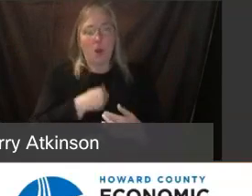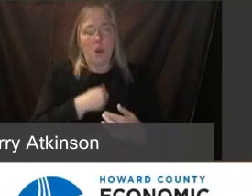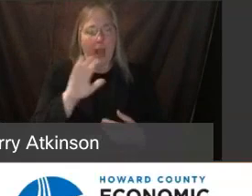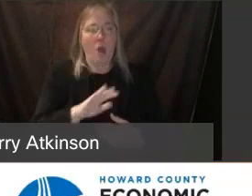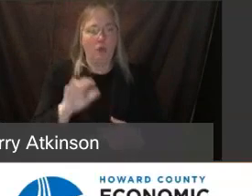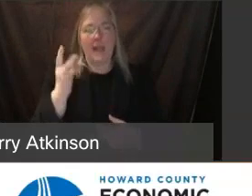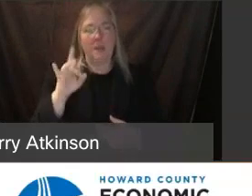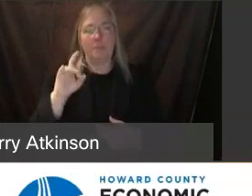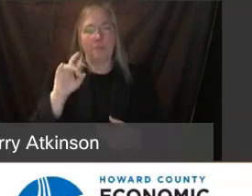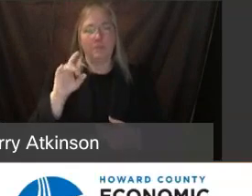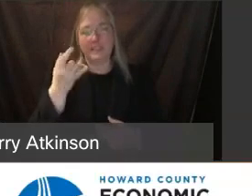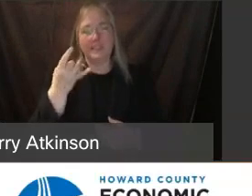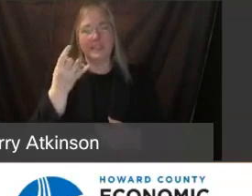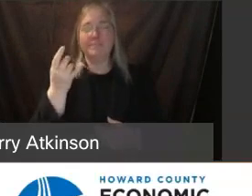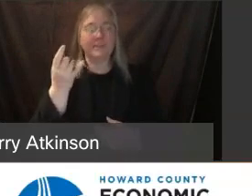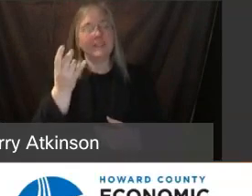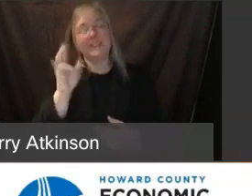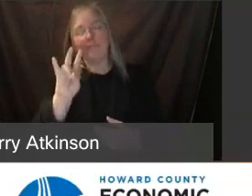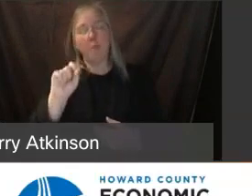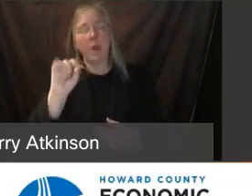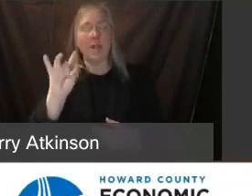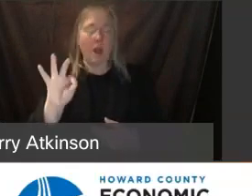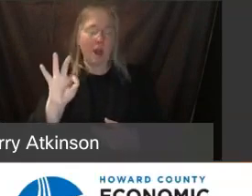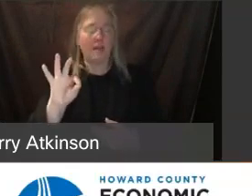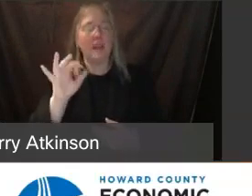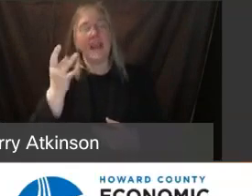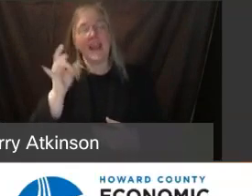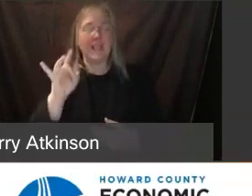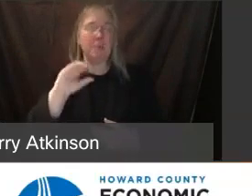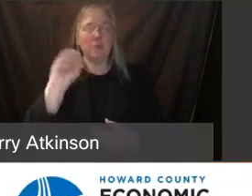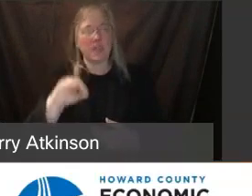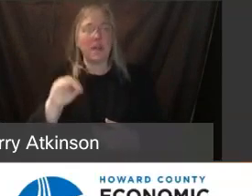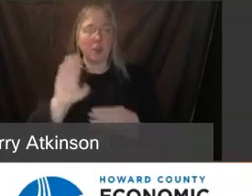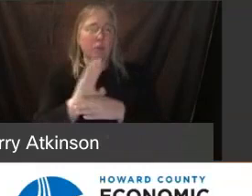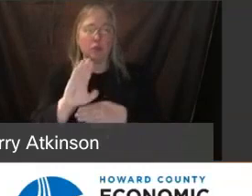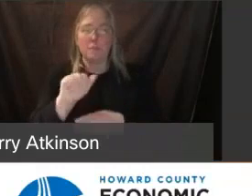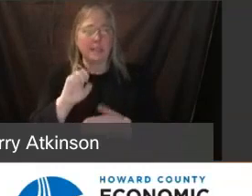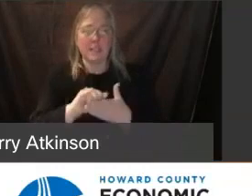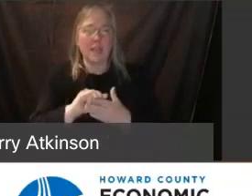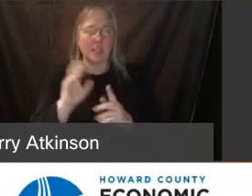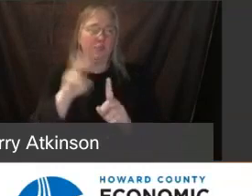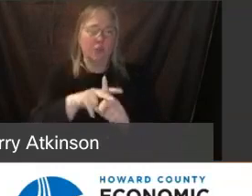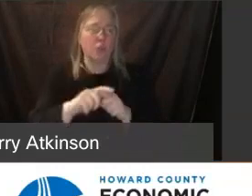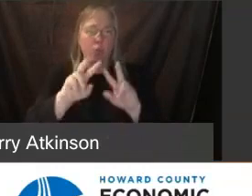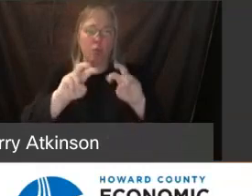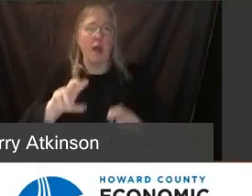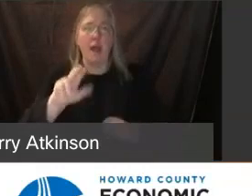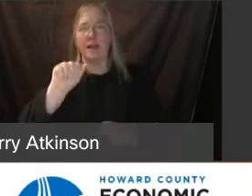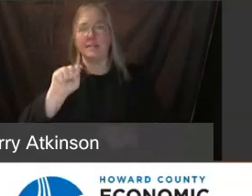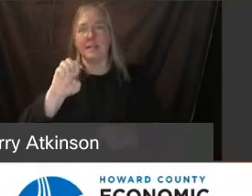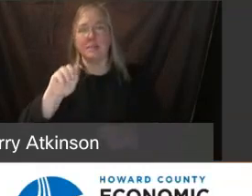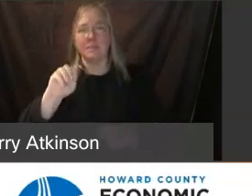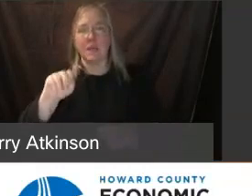the commercial of the total base is attributable to the commercial assessments. Here's how we rank in